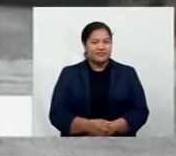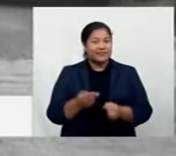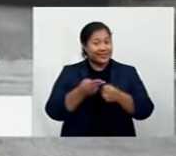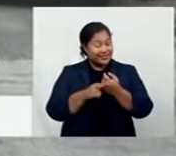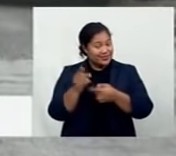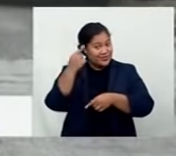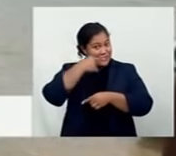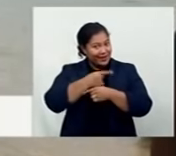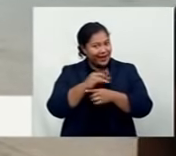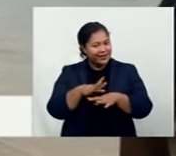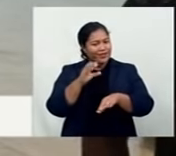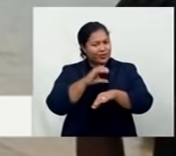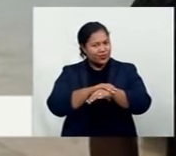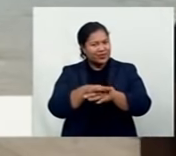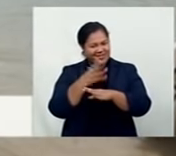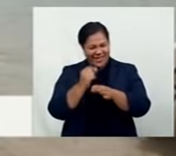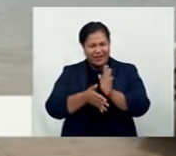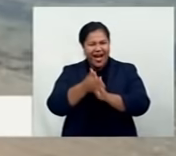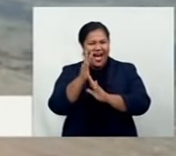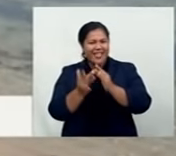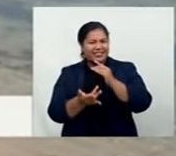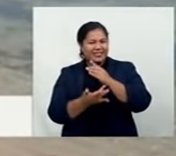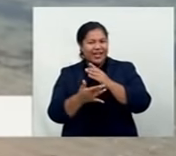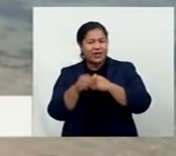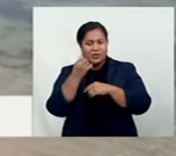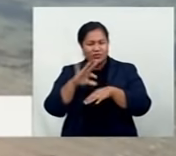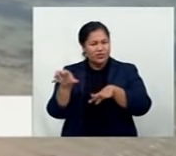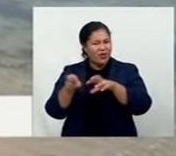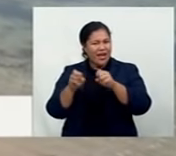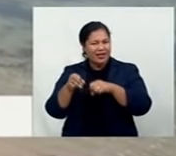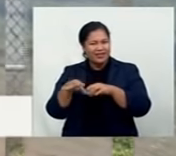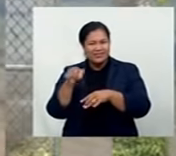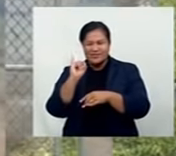In the news tonight, police go high-tech in catching perpetrators.